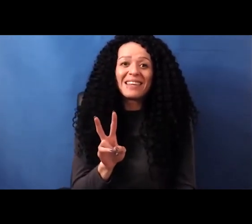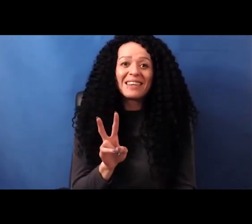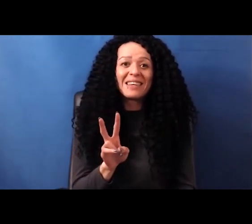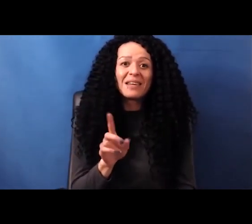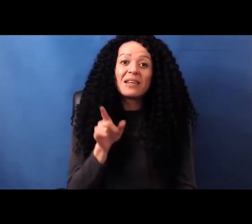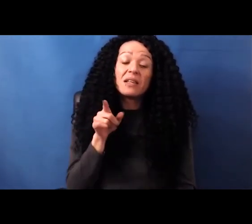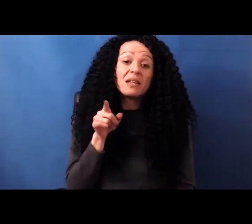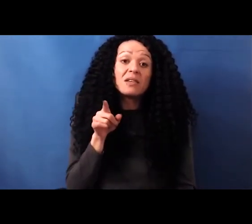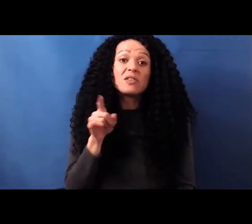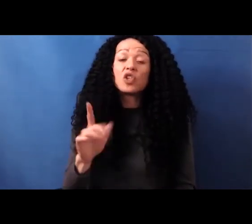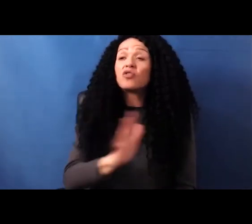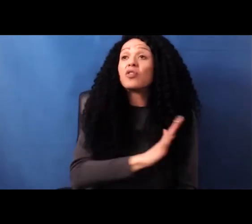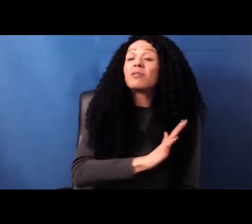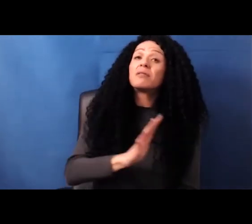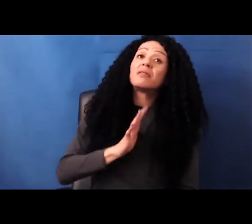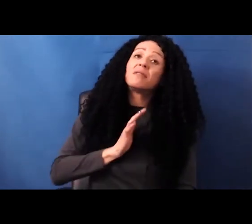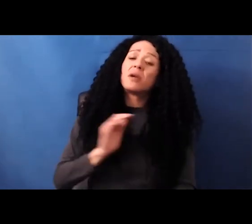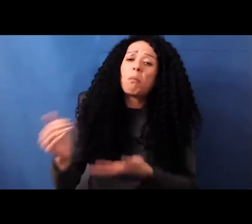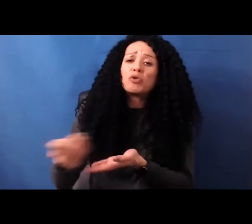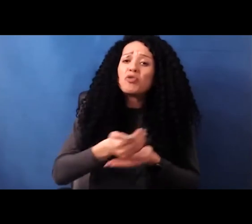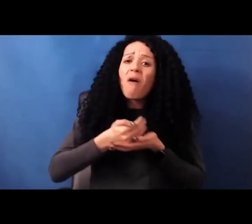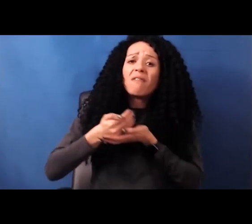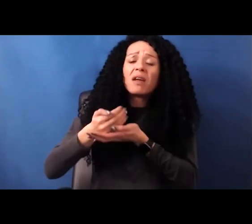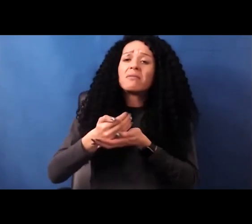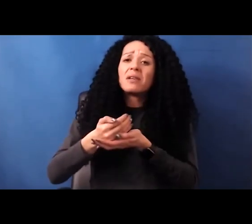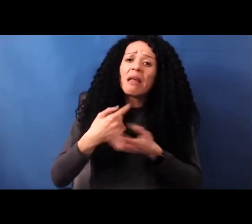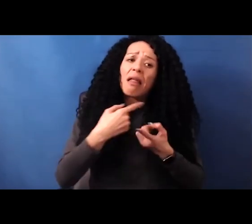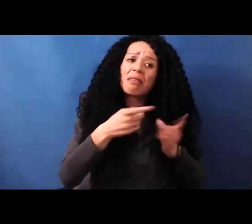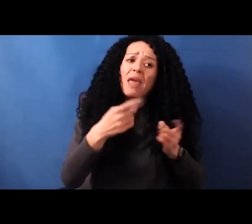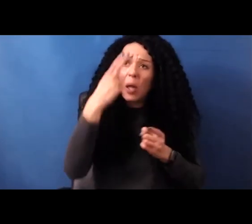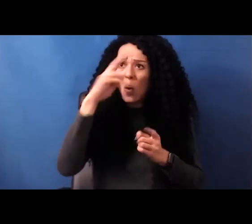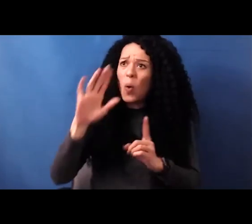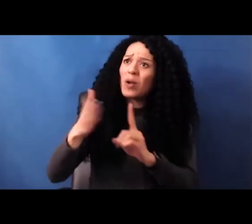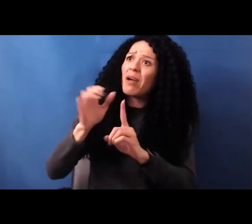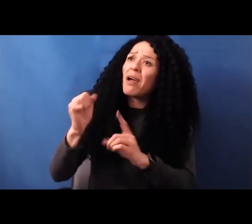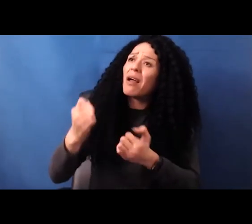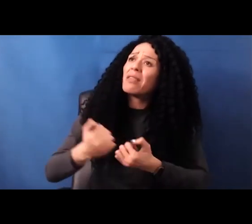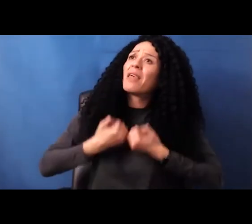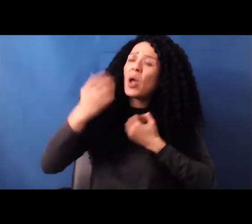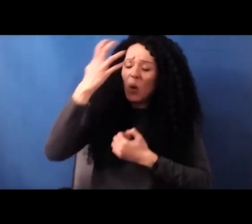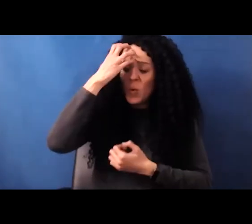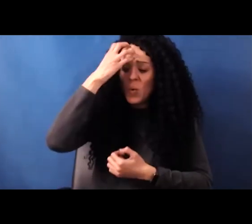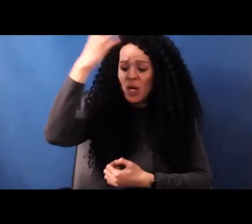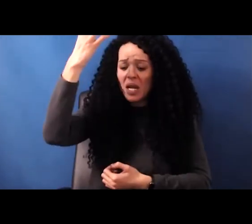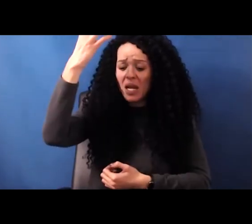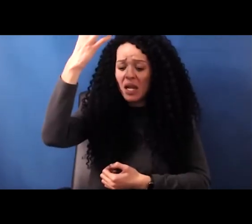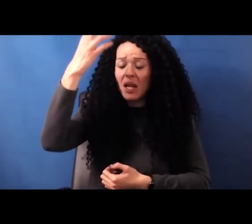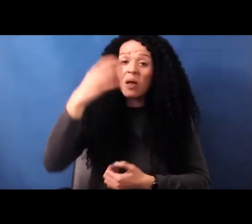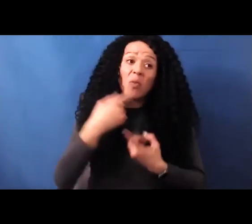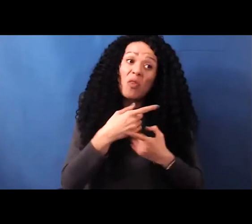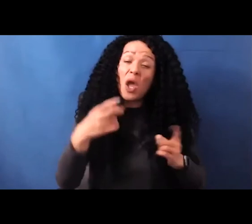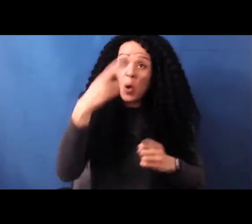the soldier's preserver. They call her their queen.